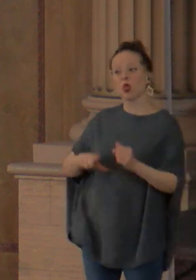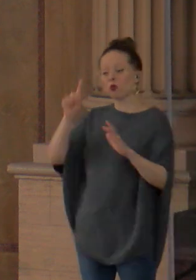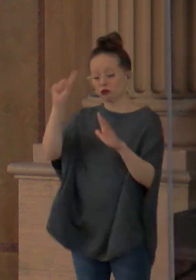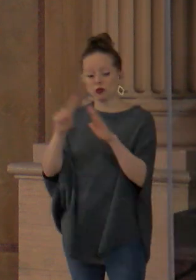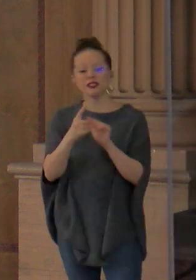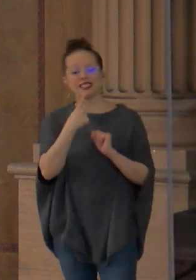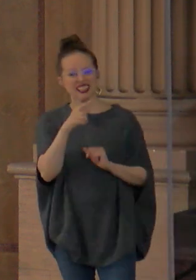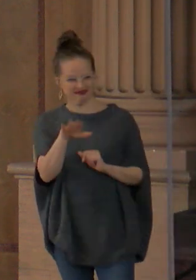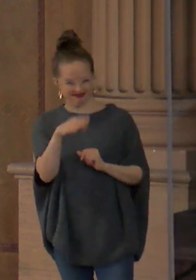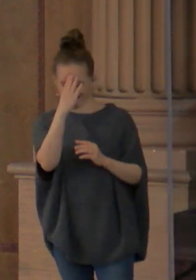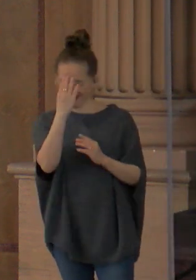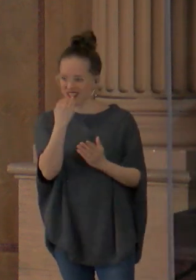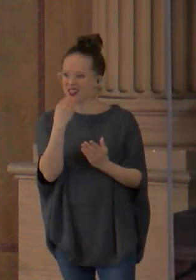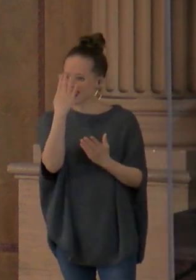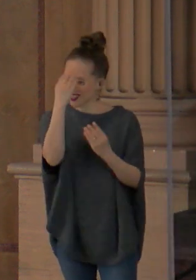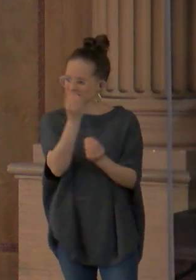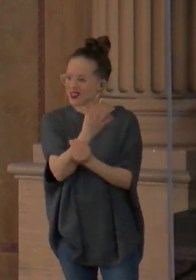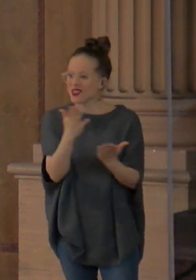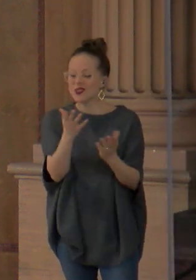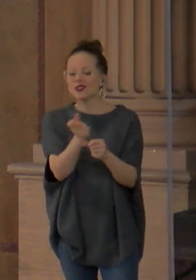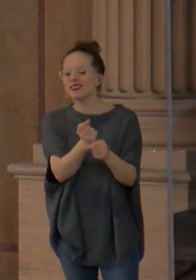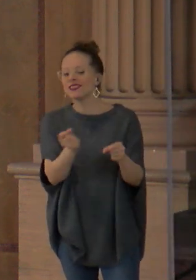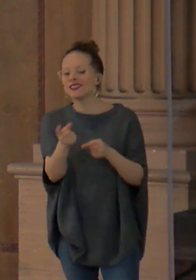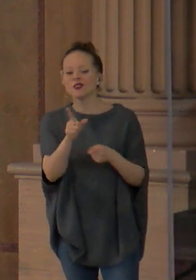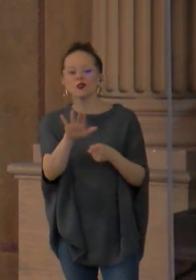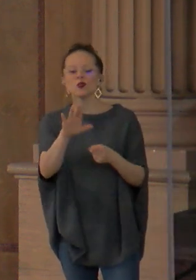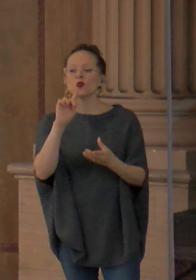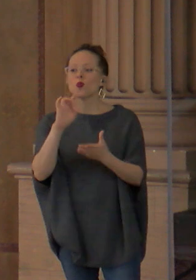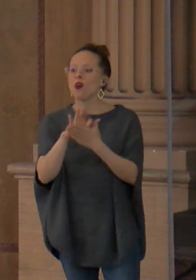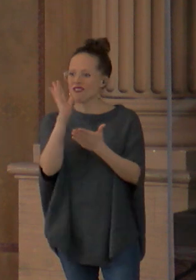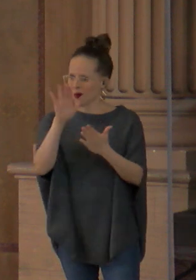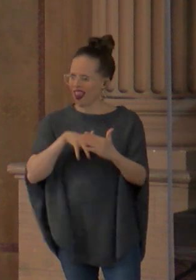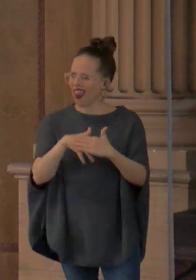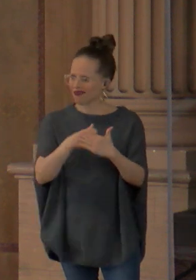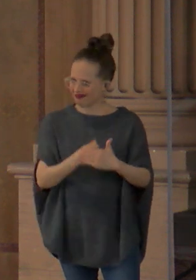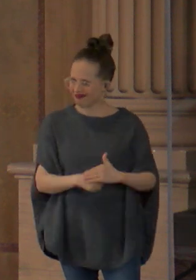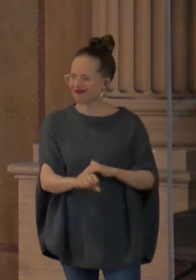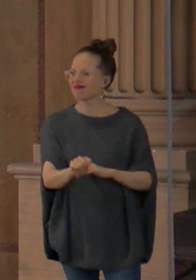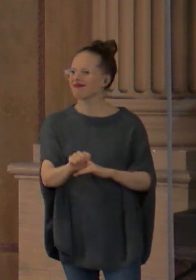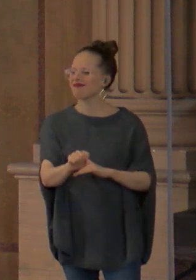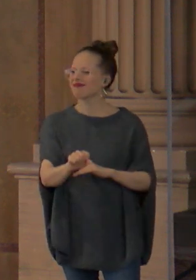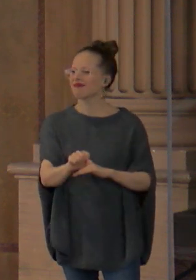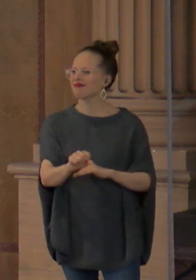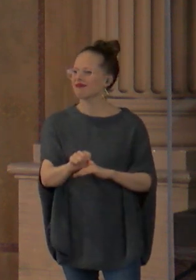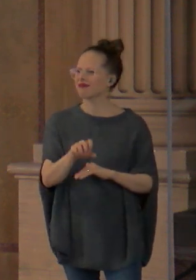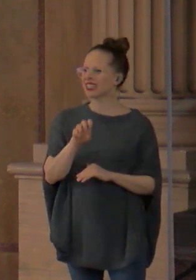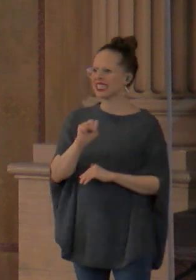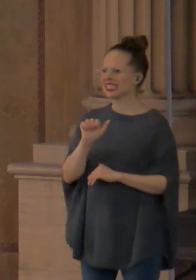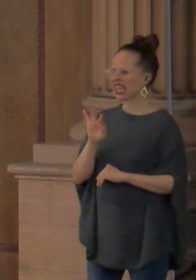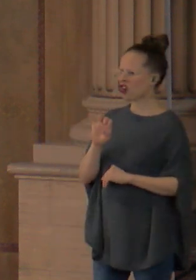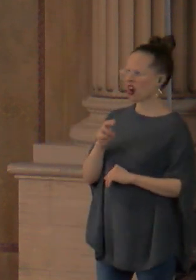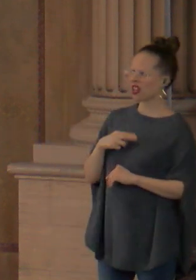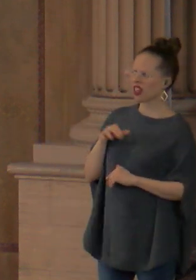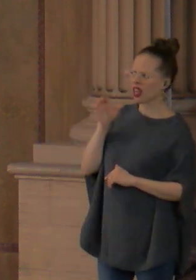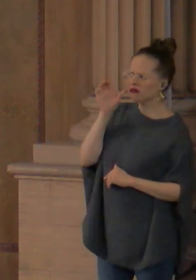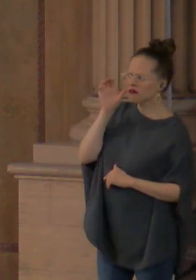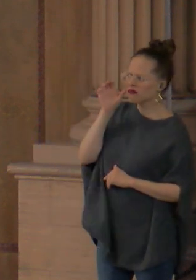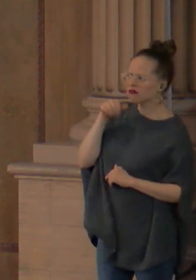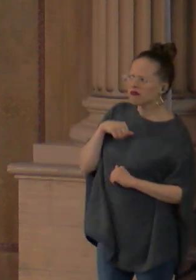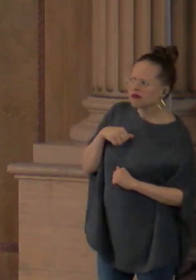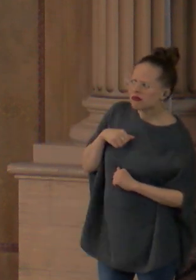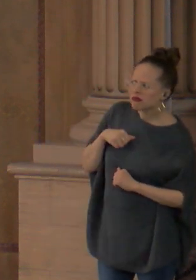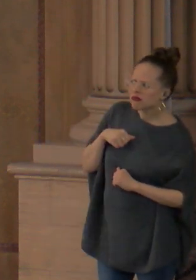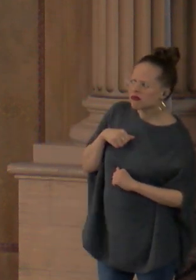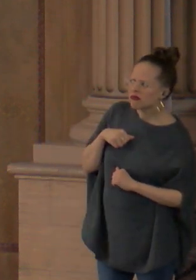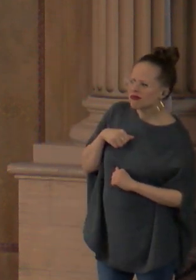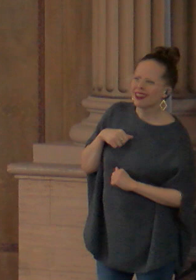year, your wife Sarah is going to have a child. So the Lord's saying this to Abraham. Sarah is on the other side of the wall of the tent. And she